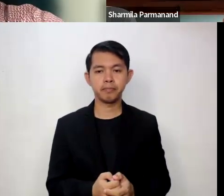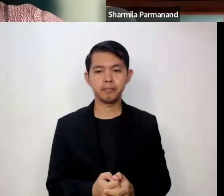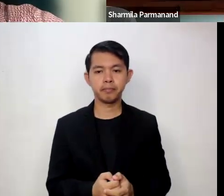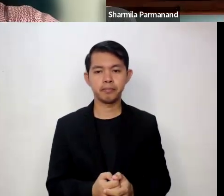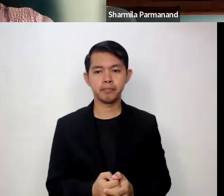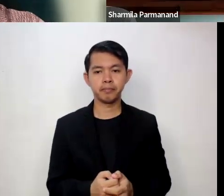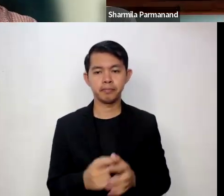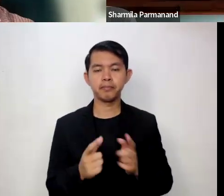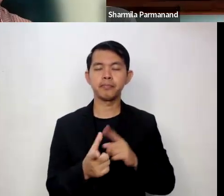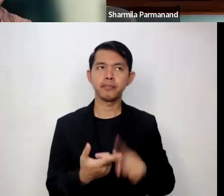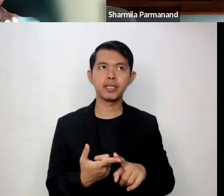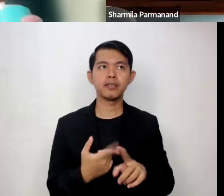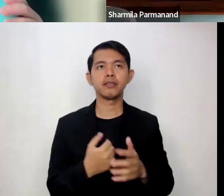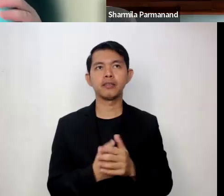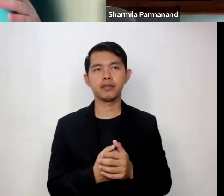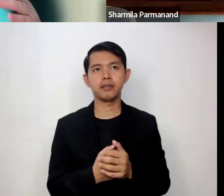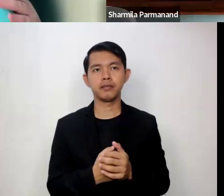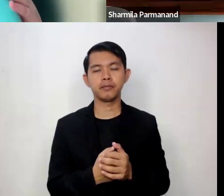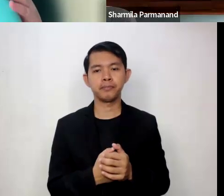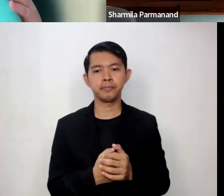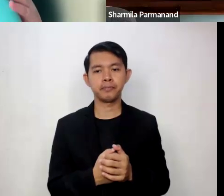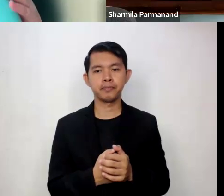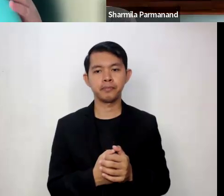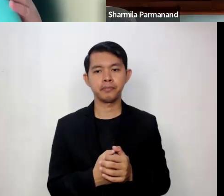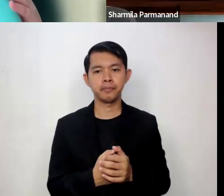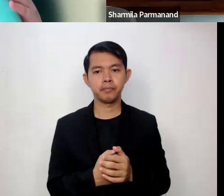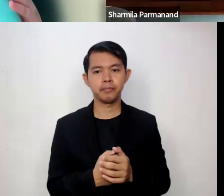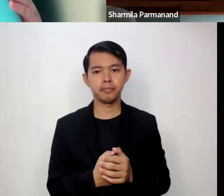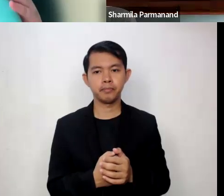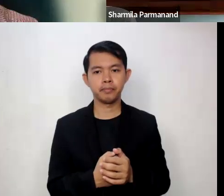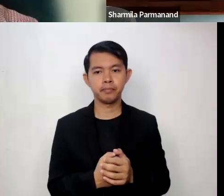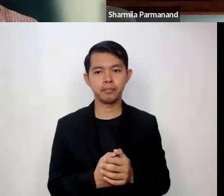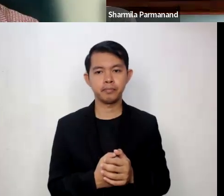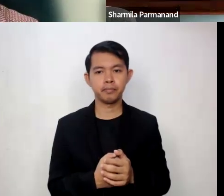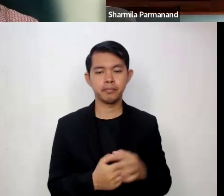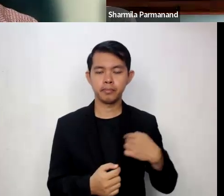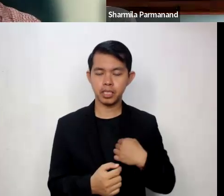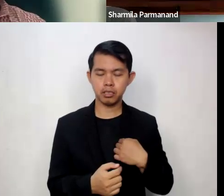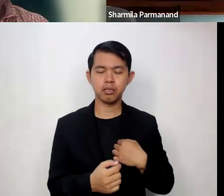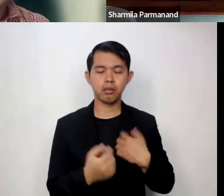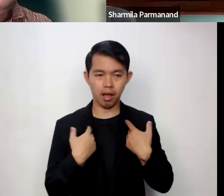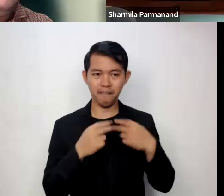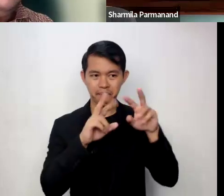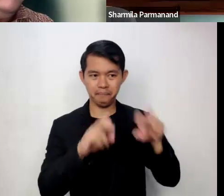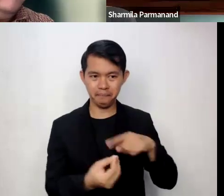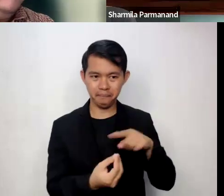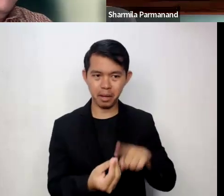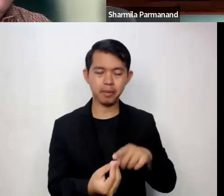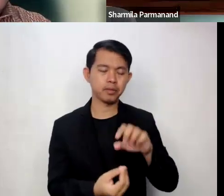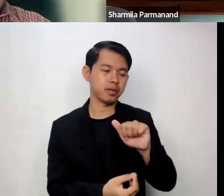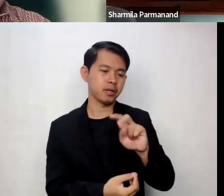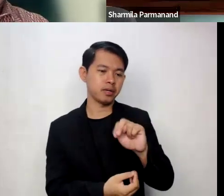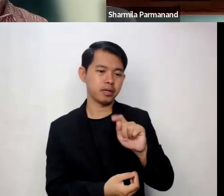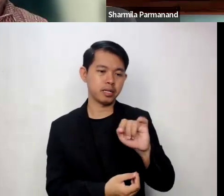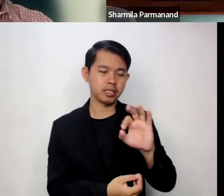vulnerabilities come from. And I can give examples in my work on anti-trafficking and indicators later in the Q&A,